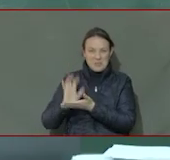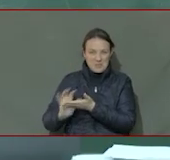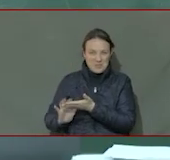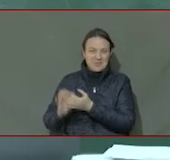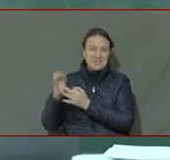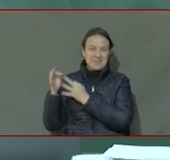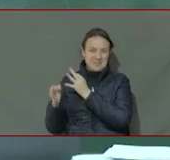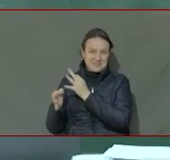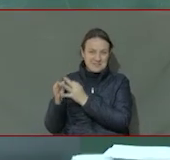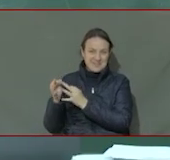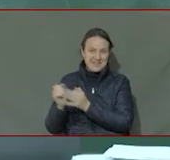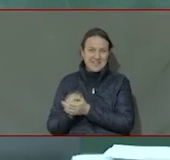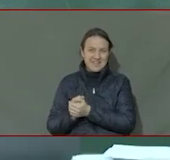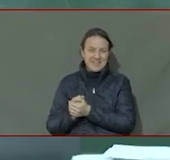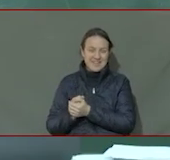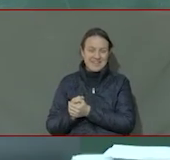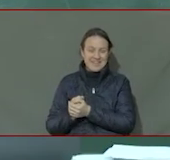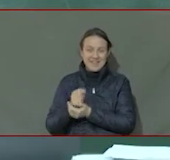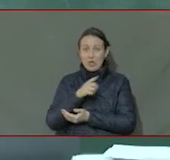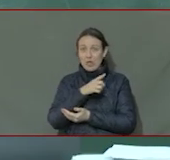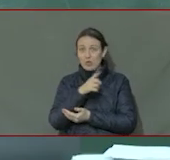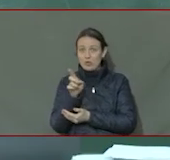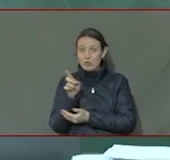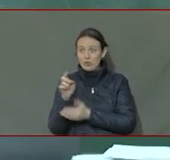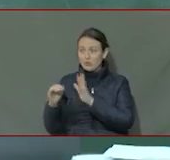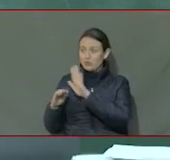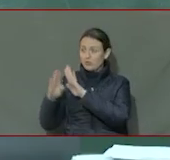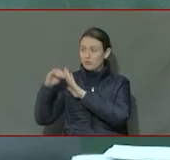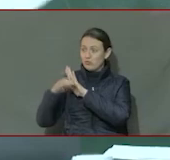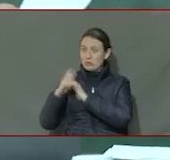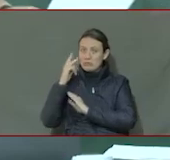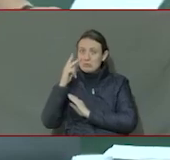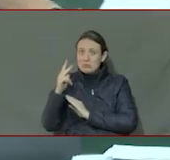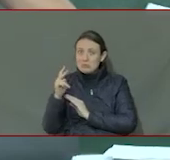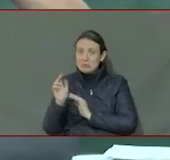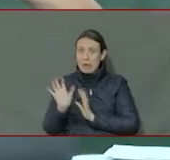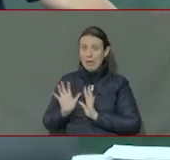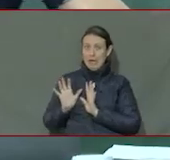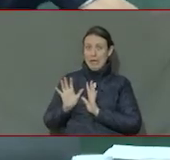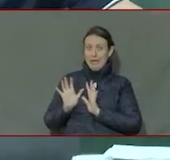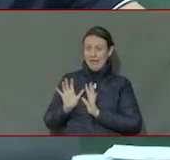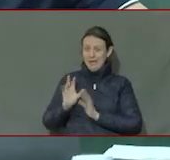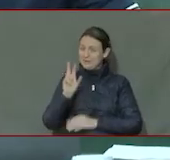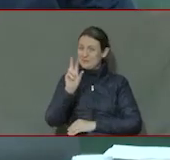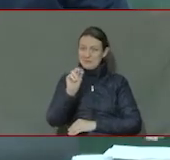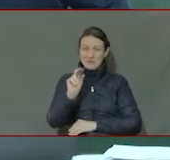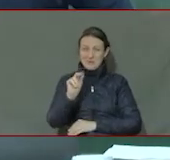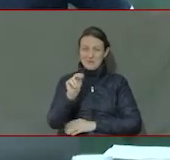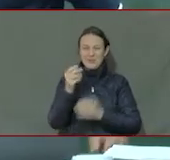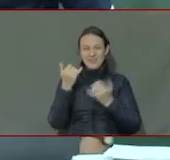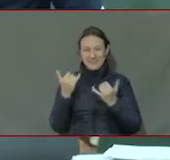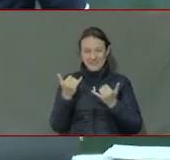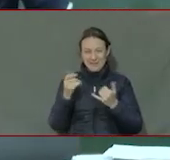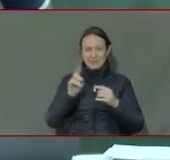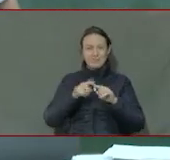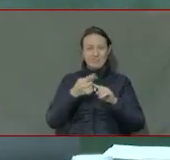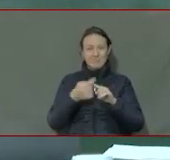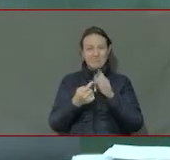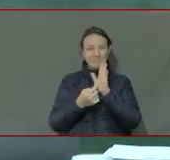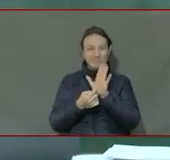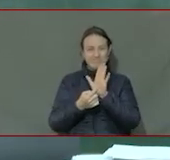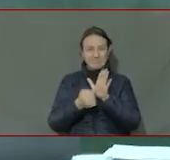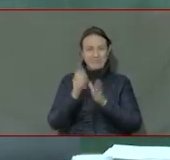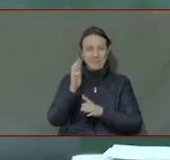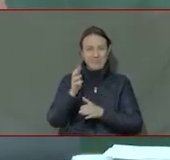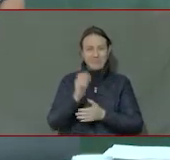So please, people, never ever be intimidated by graphs. You'll see today, I'll teach you how easy it is to read graphs. But